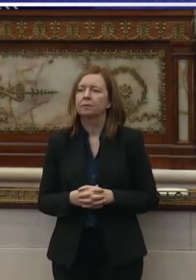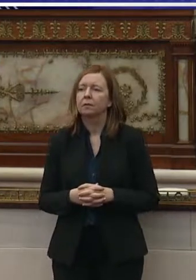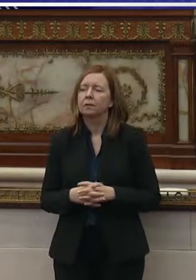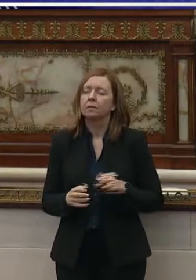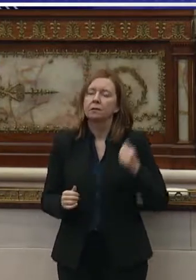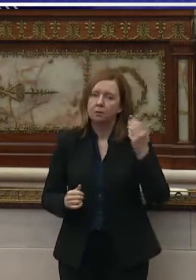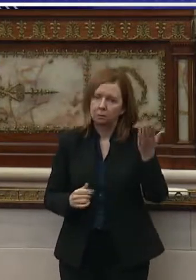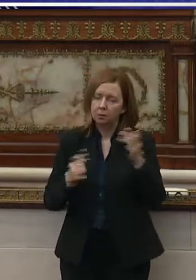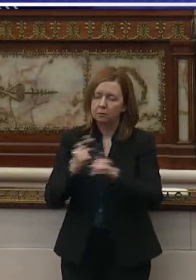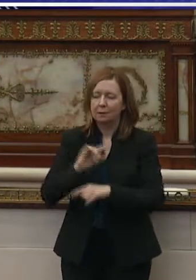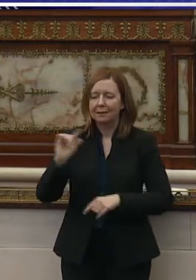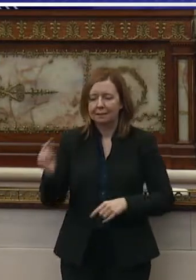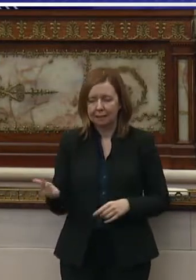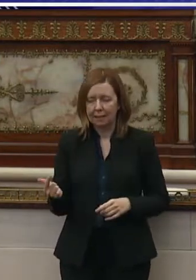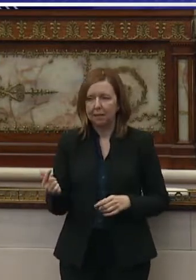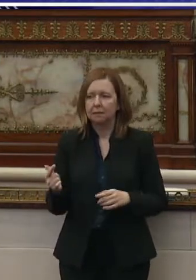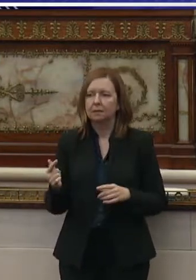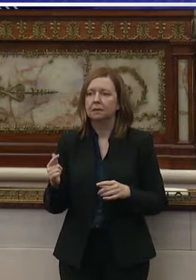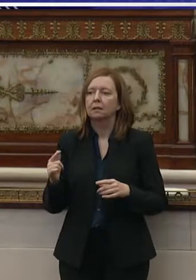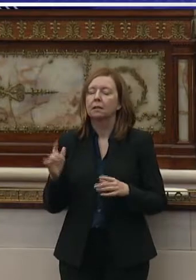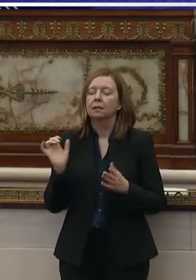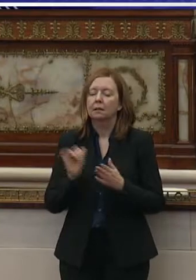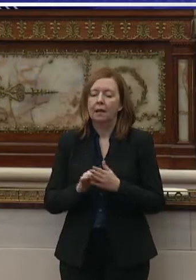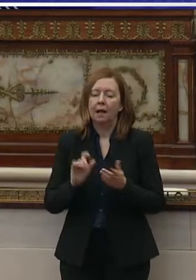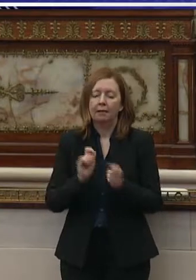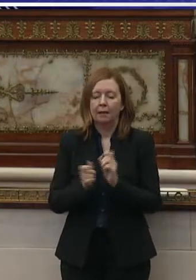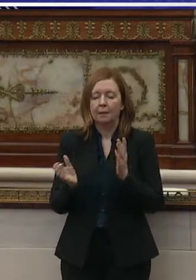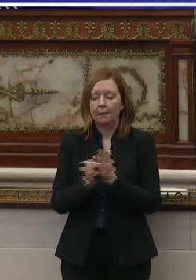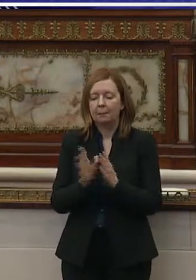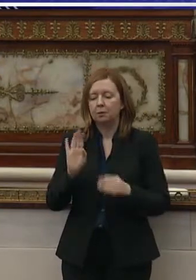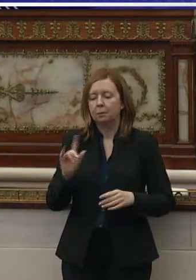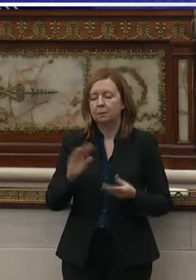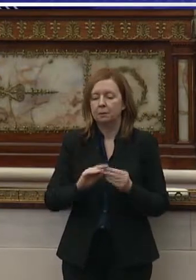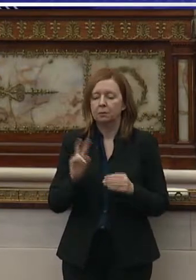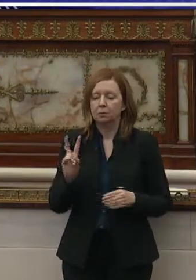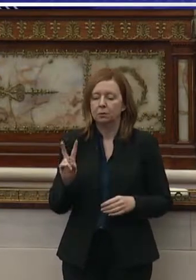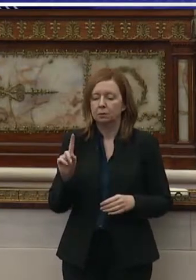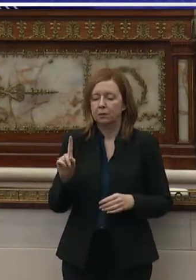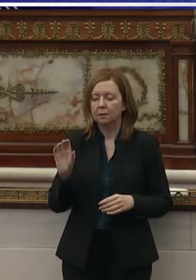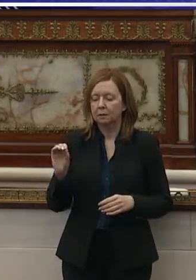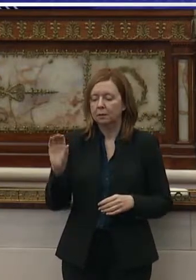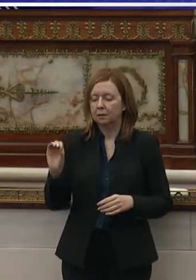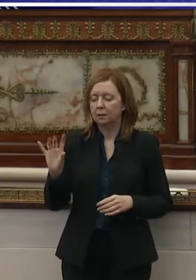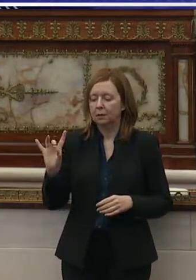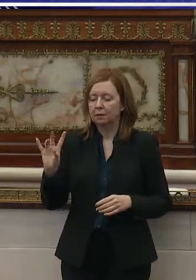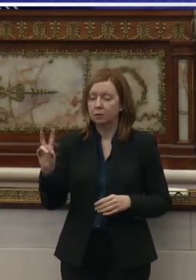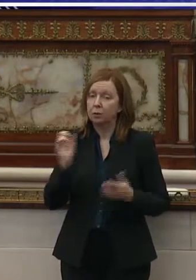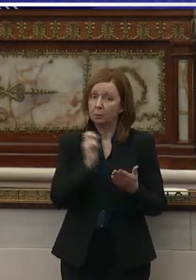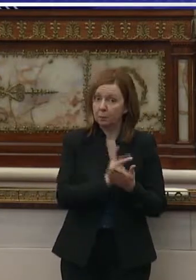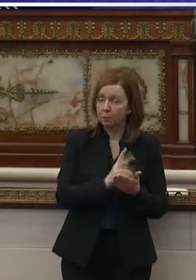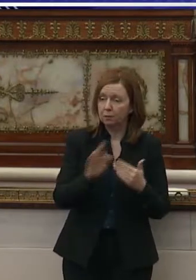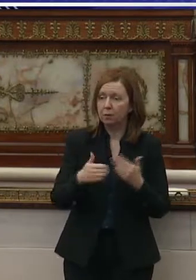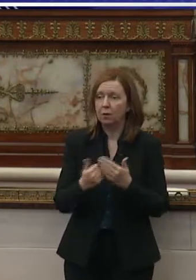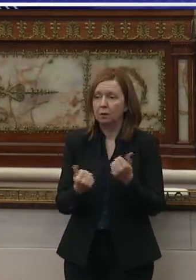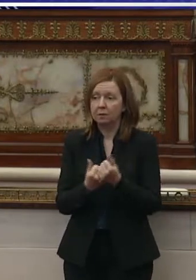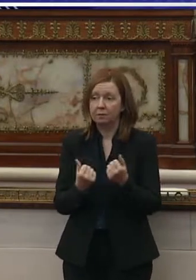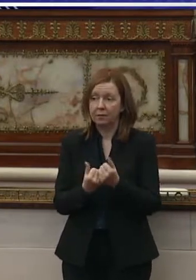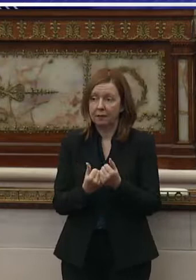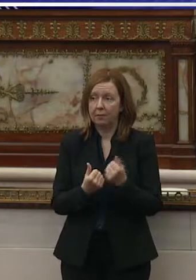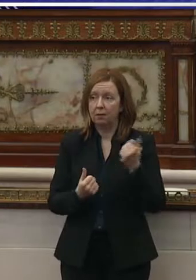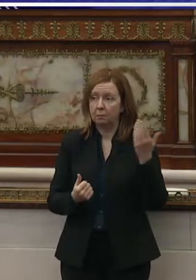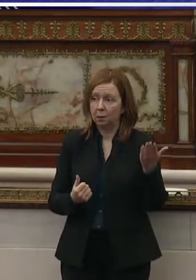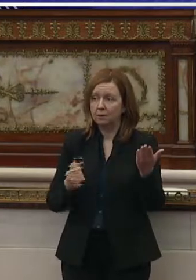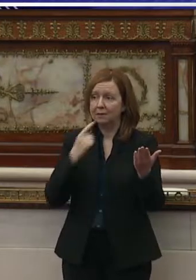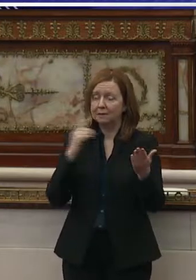it's been moved and properly seconded that the amendment to Bill number 210082 be approved. All of those in favor of the motion